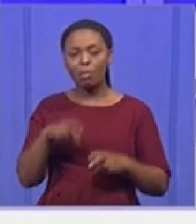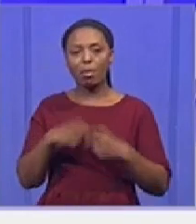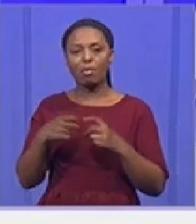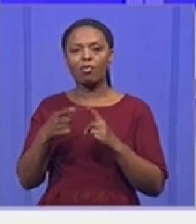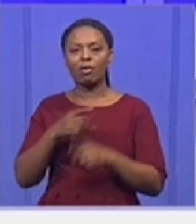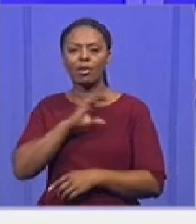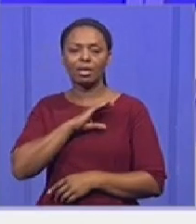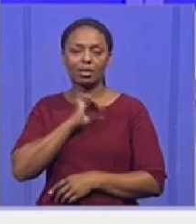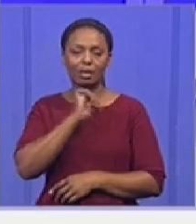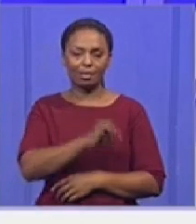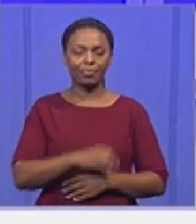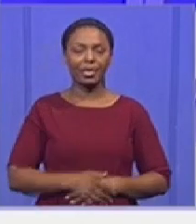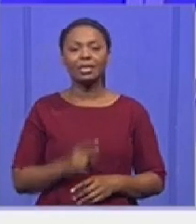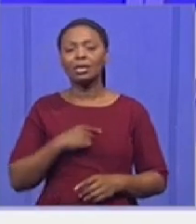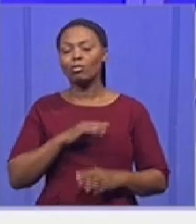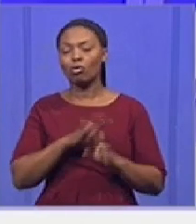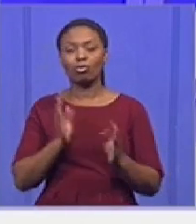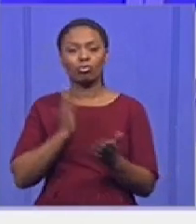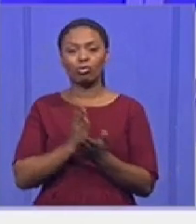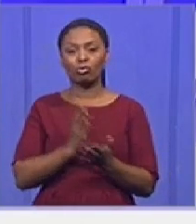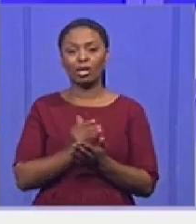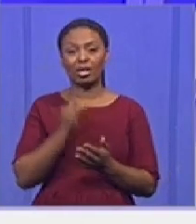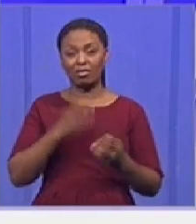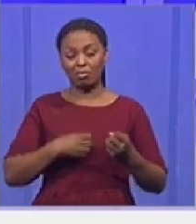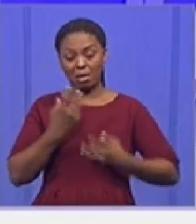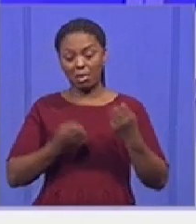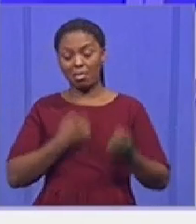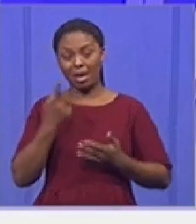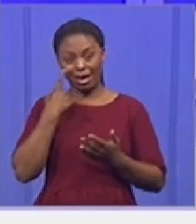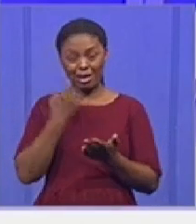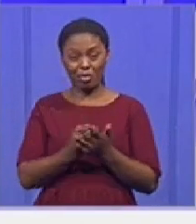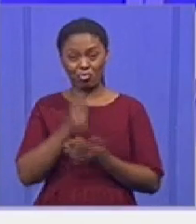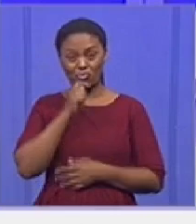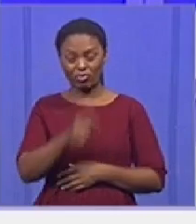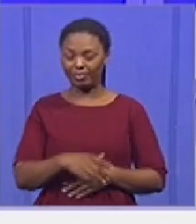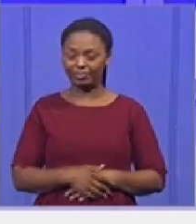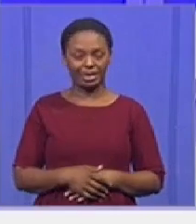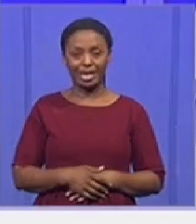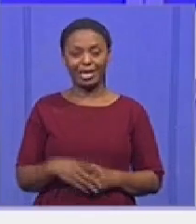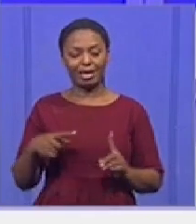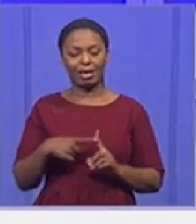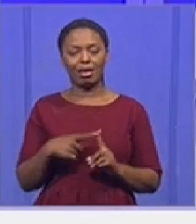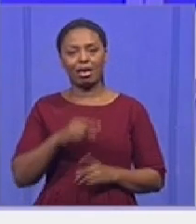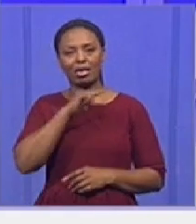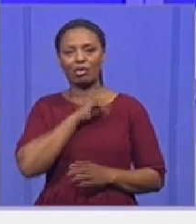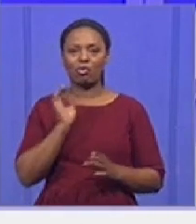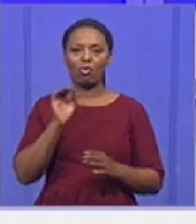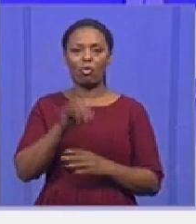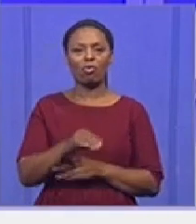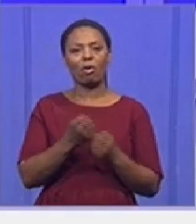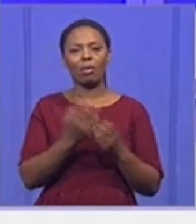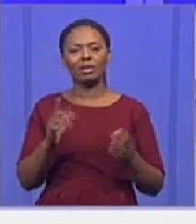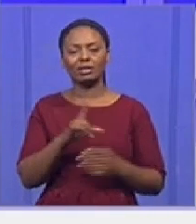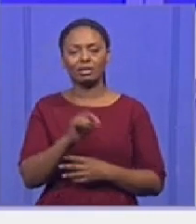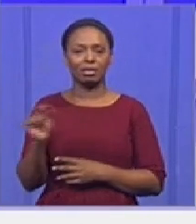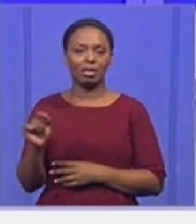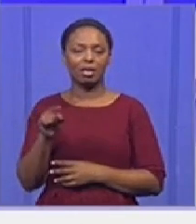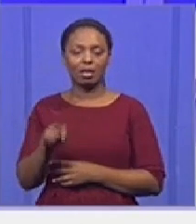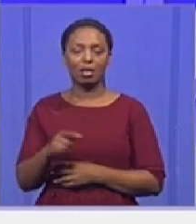gore ga a nna le bonnete fa ne a ntsha bopaki kwa kgotlatshekelo. O lebaganwe ke ditatofatso di feta 700